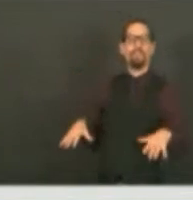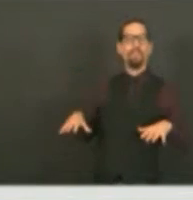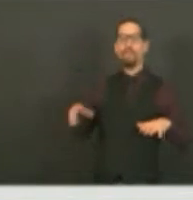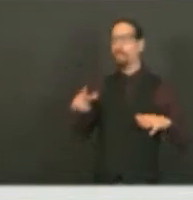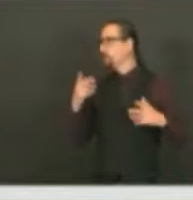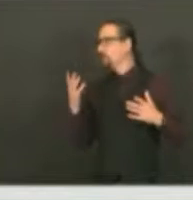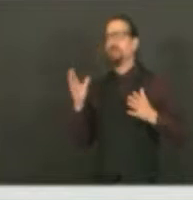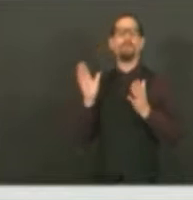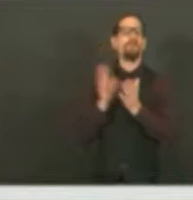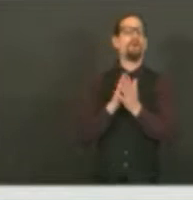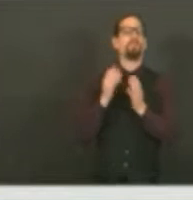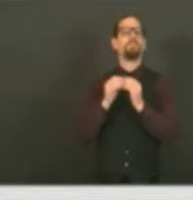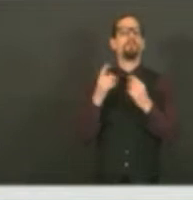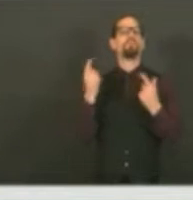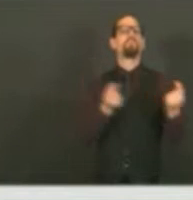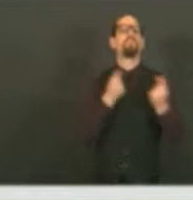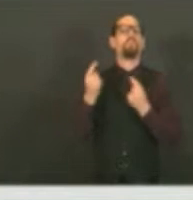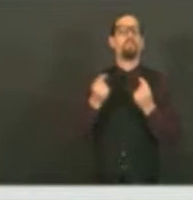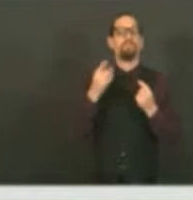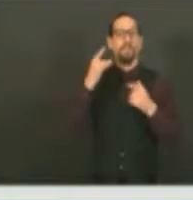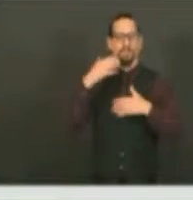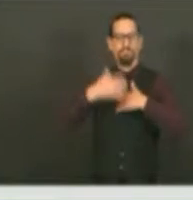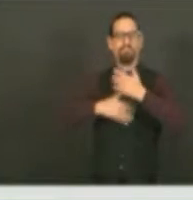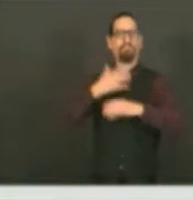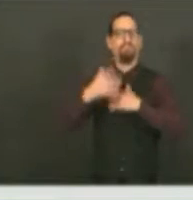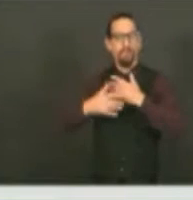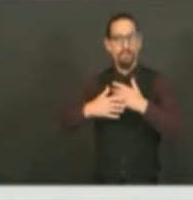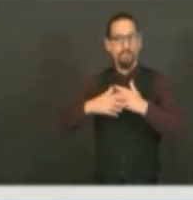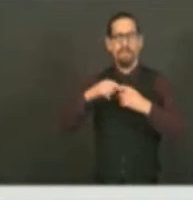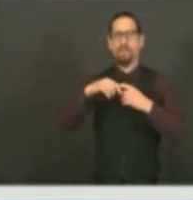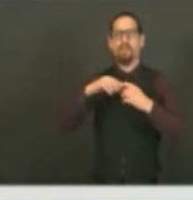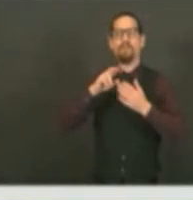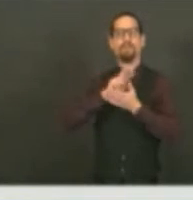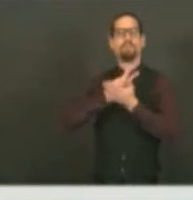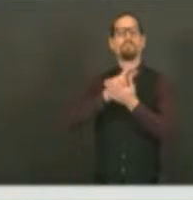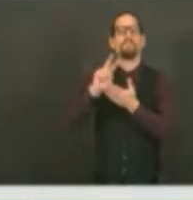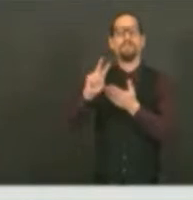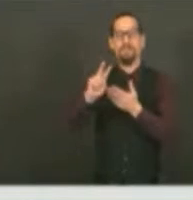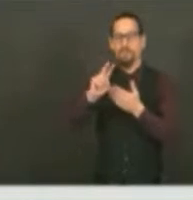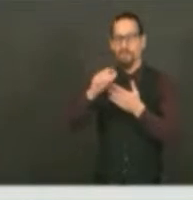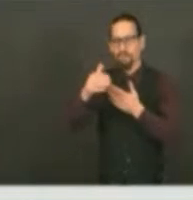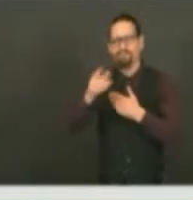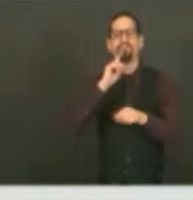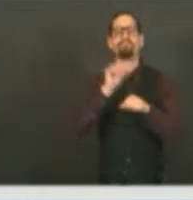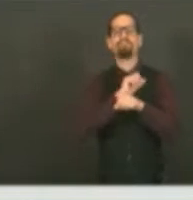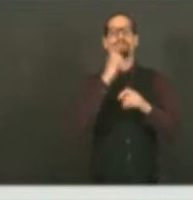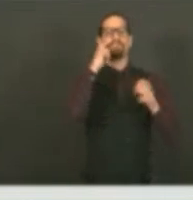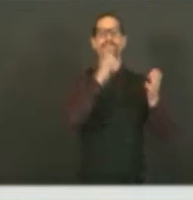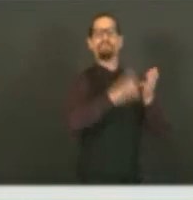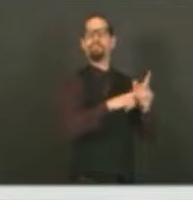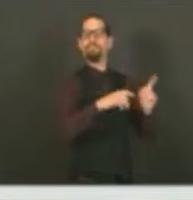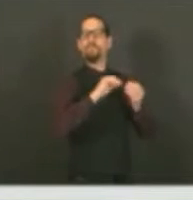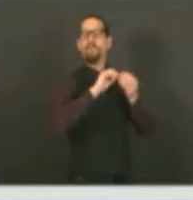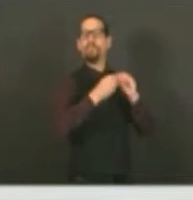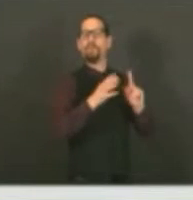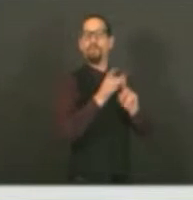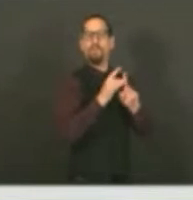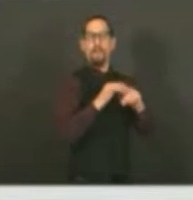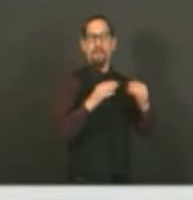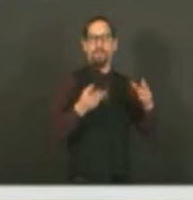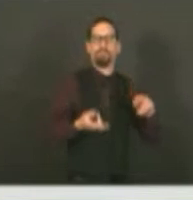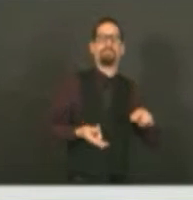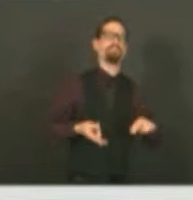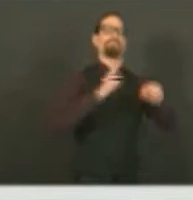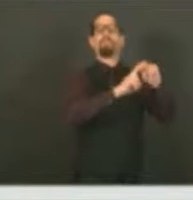an uptick in our data. You'll also notice the mobility spiked again around the end of October